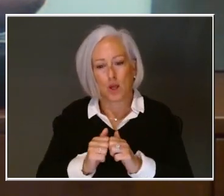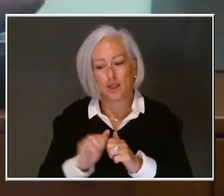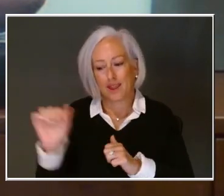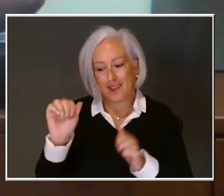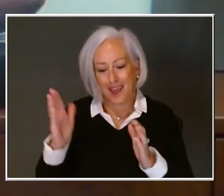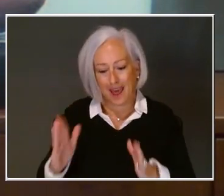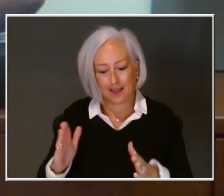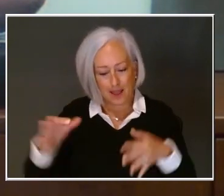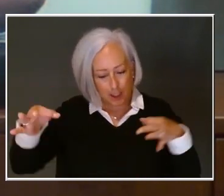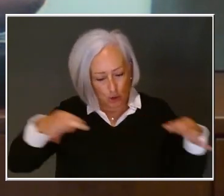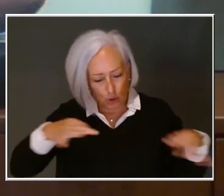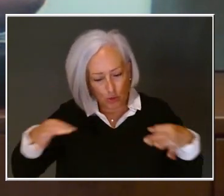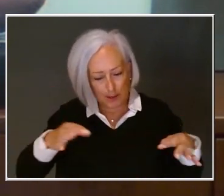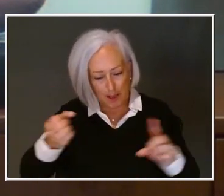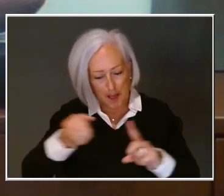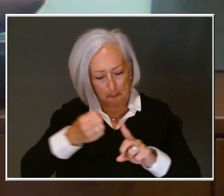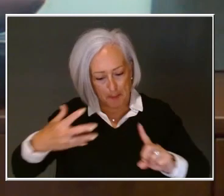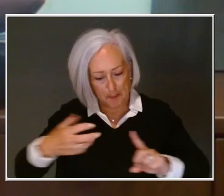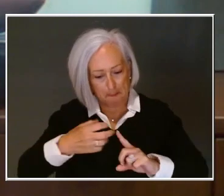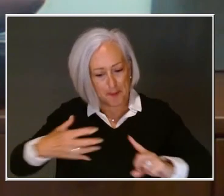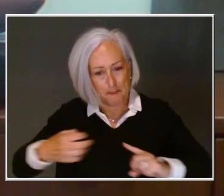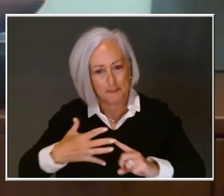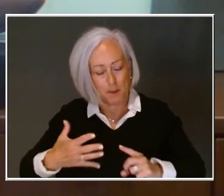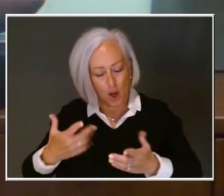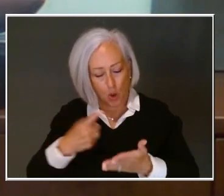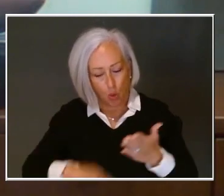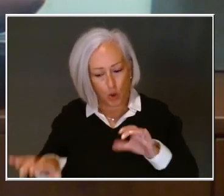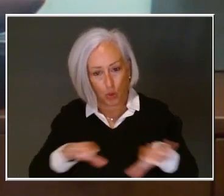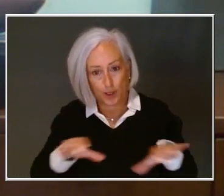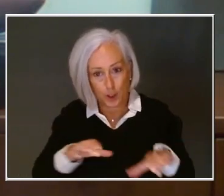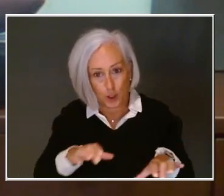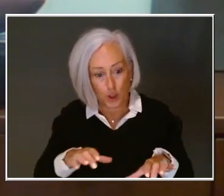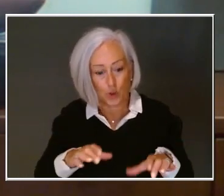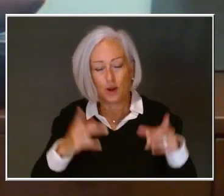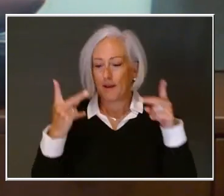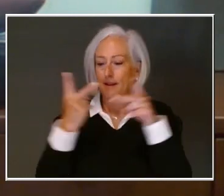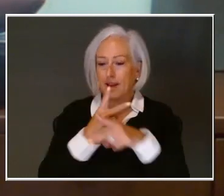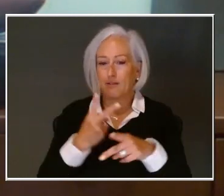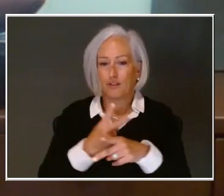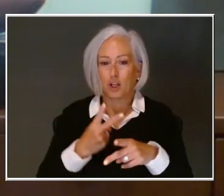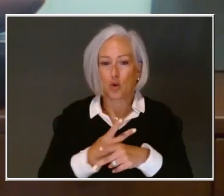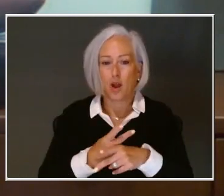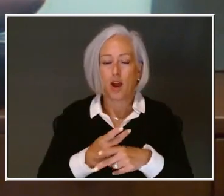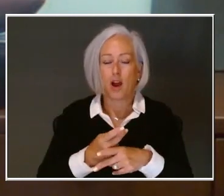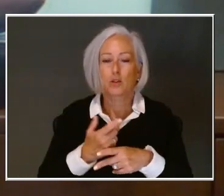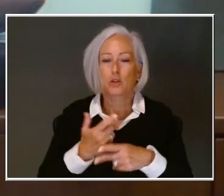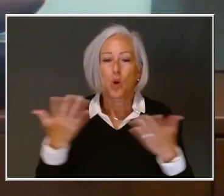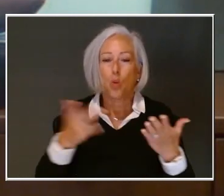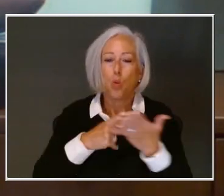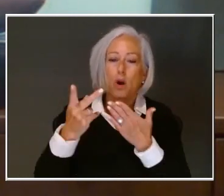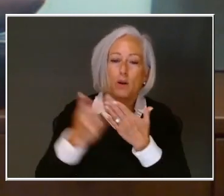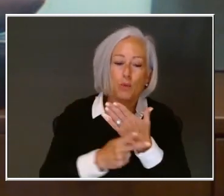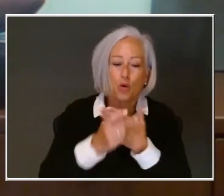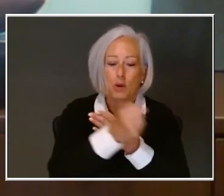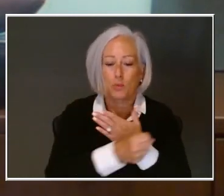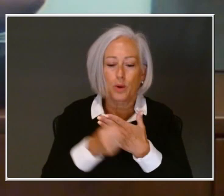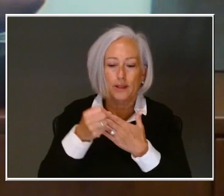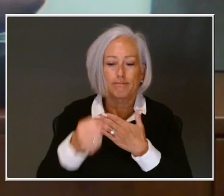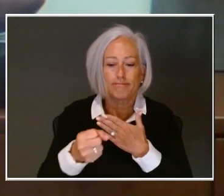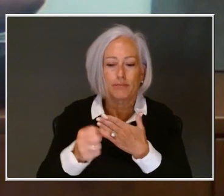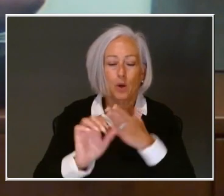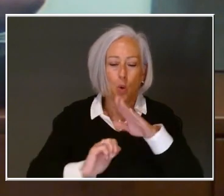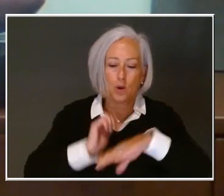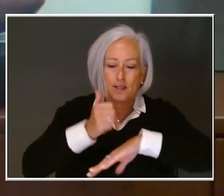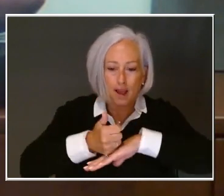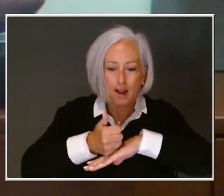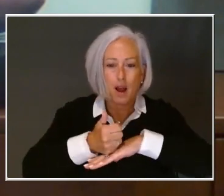and then define out what sort of metrics or program we put in place to get them back as